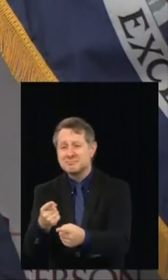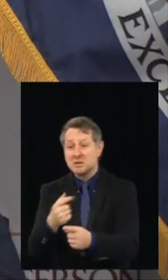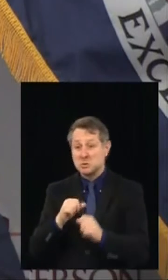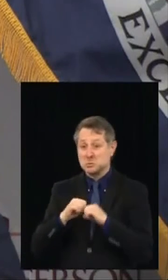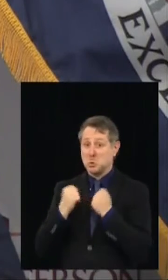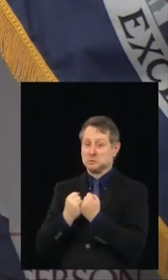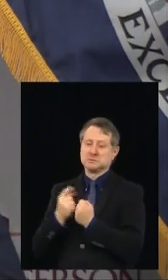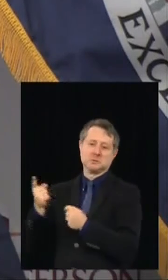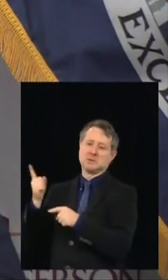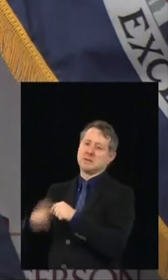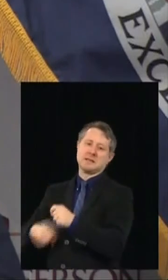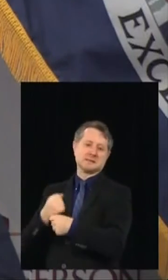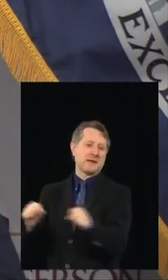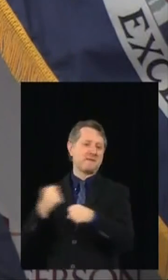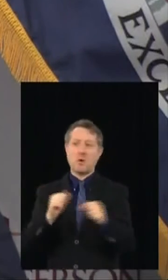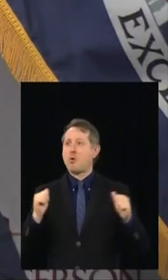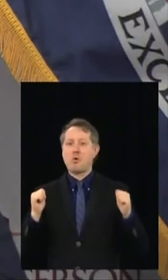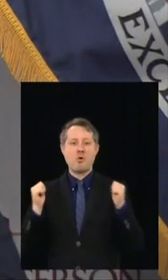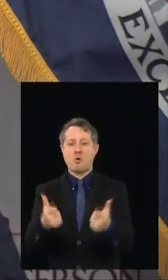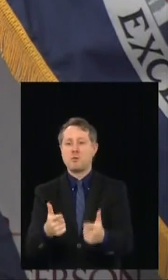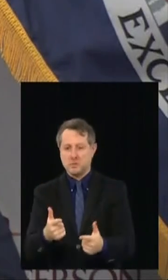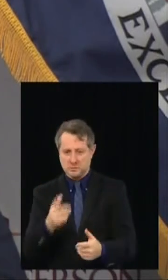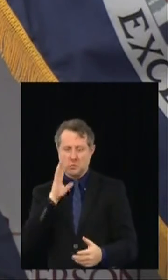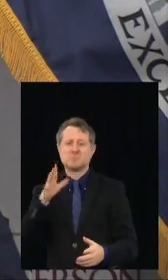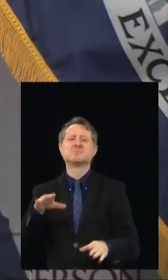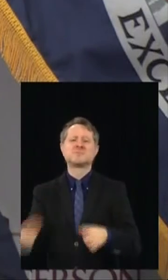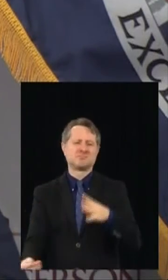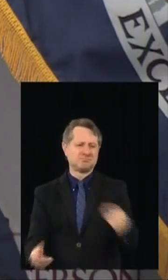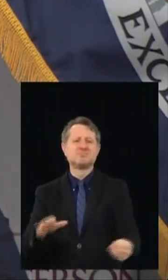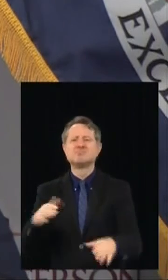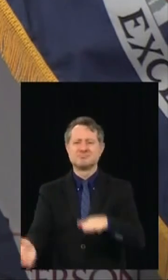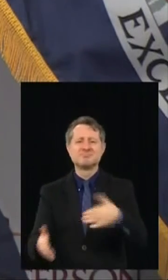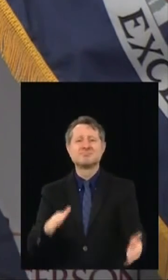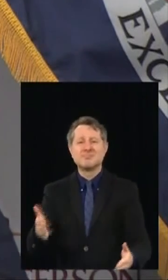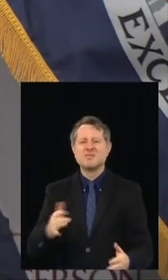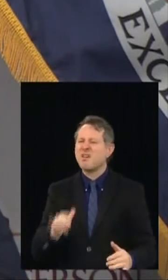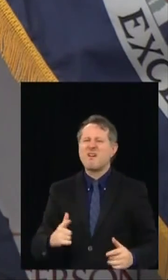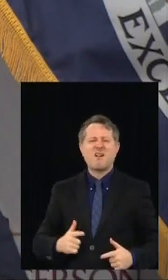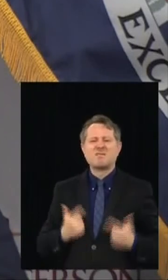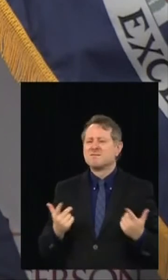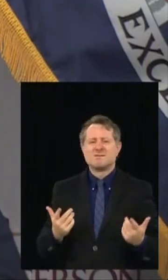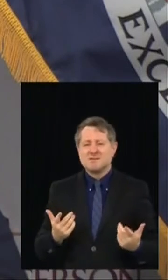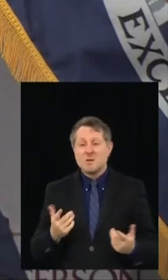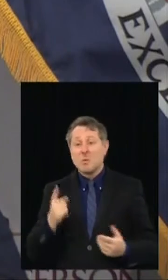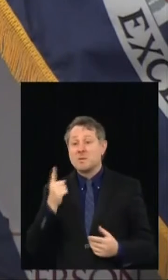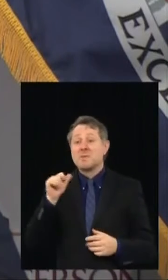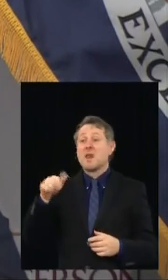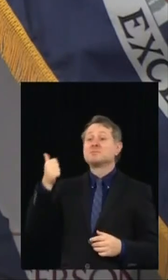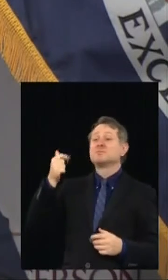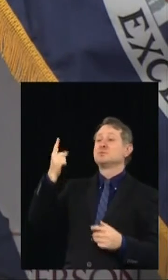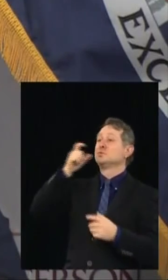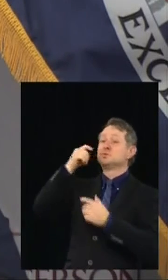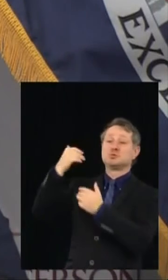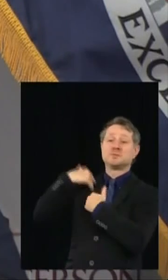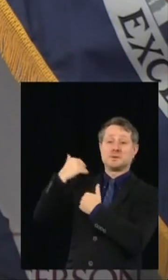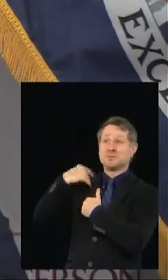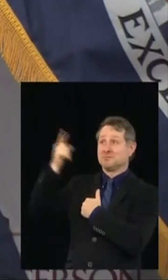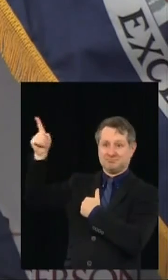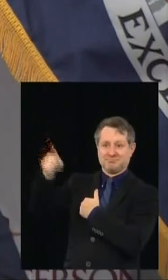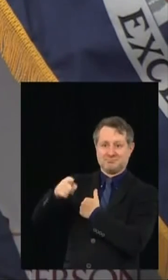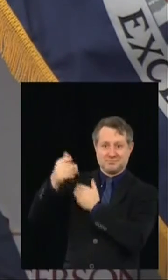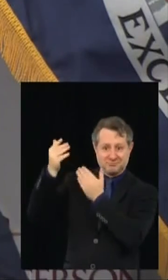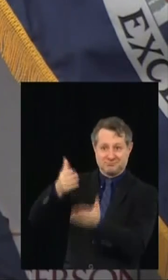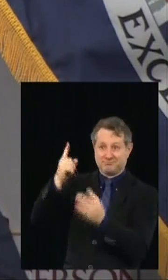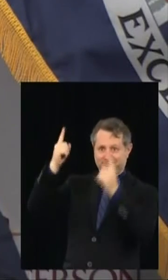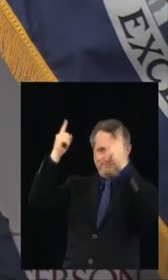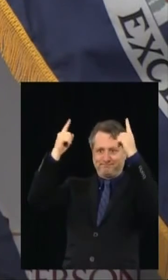lose people. That's life. That's somebody else is in charge of that. Much higher pay grade. But we did everything we could. I want to